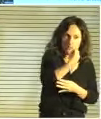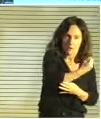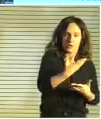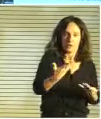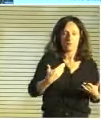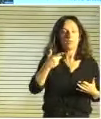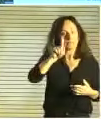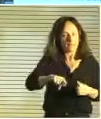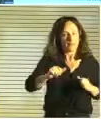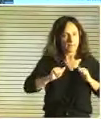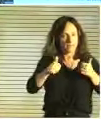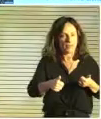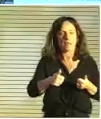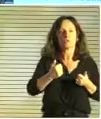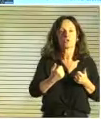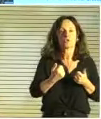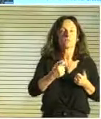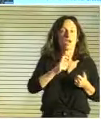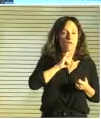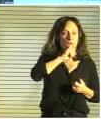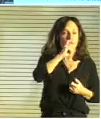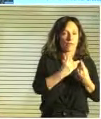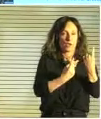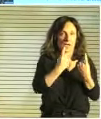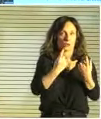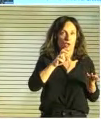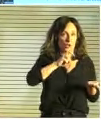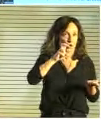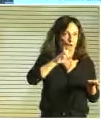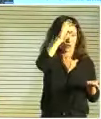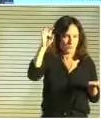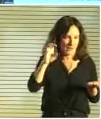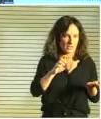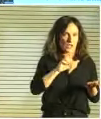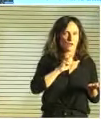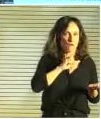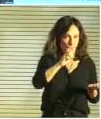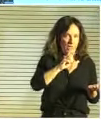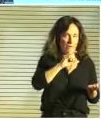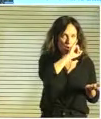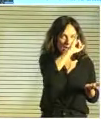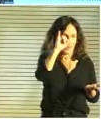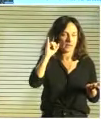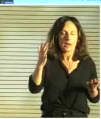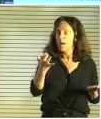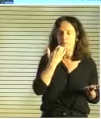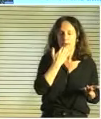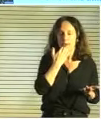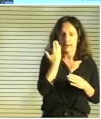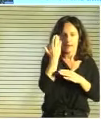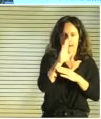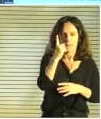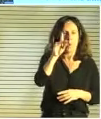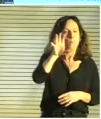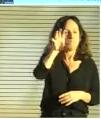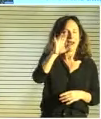countries, not in Spain now, but I can say there was an example in one country. They have fantastic oil